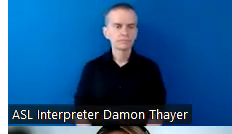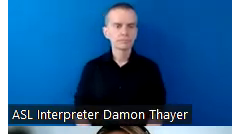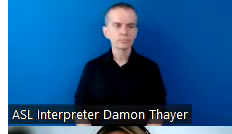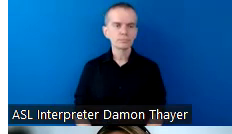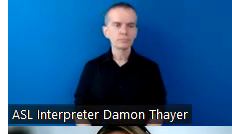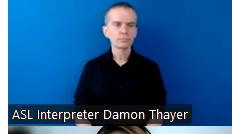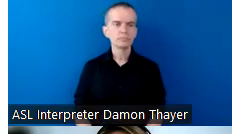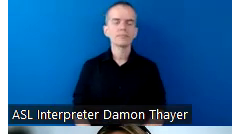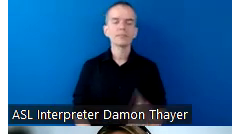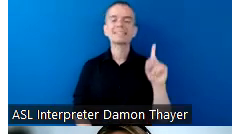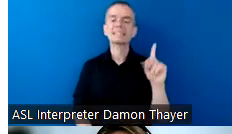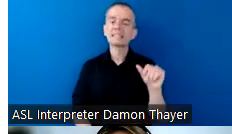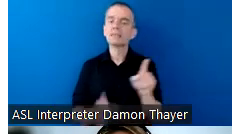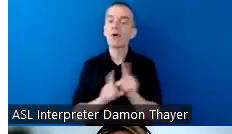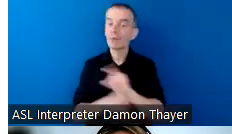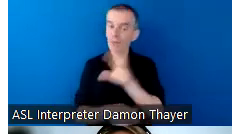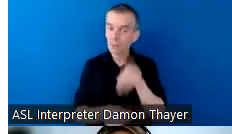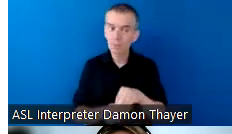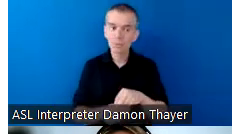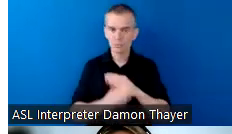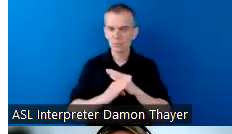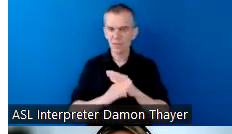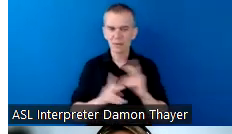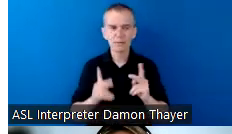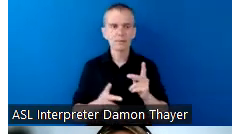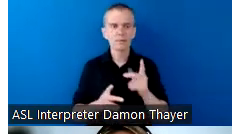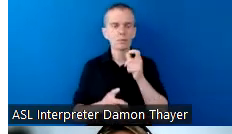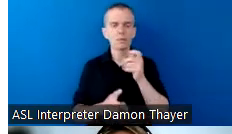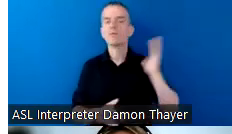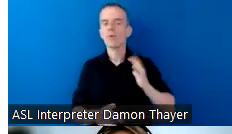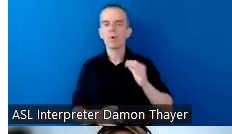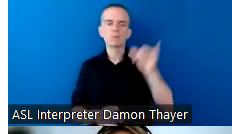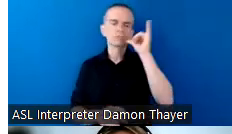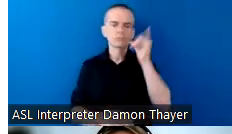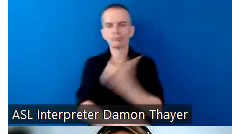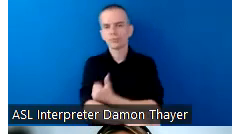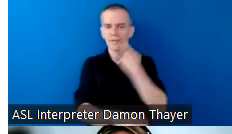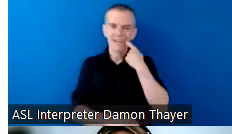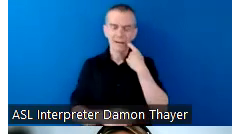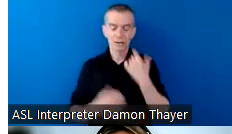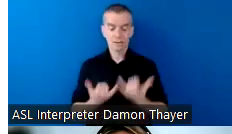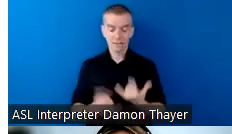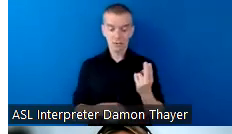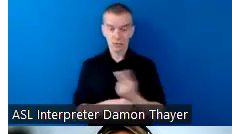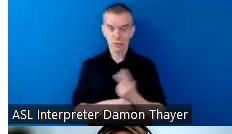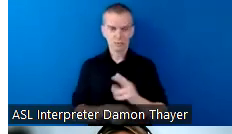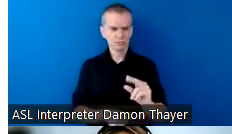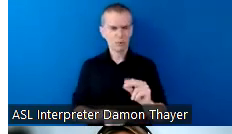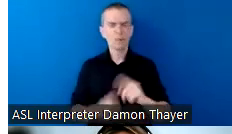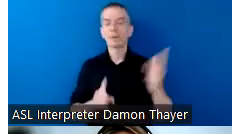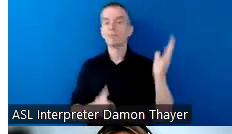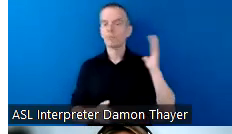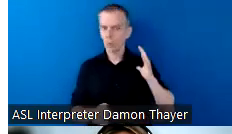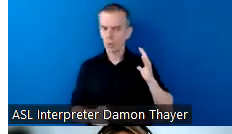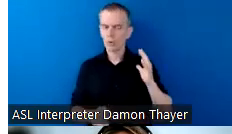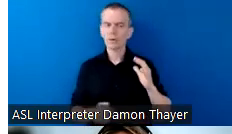And disability also protects individuals with a history of alcohol or drug addiction, not the current users of illegal drugs.